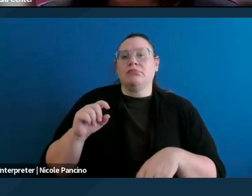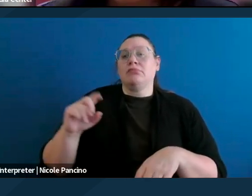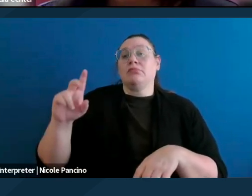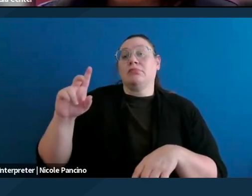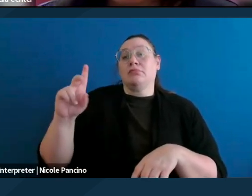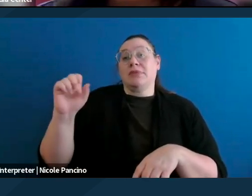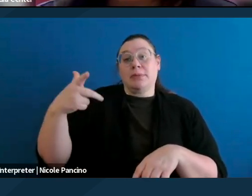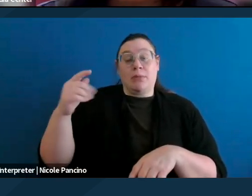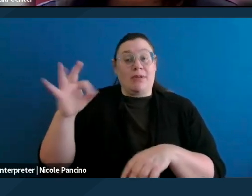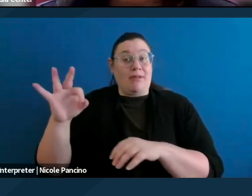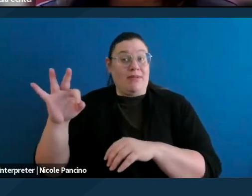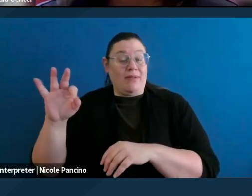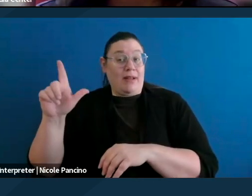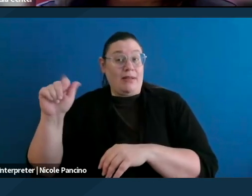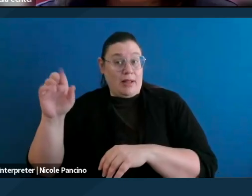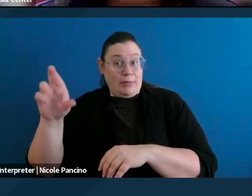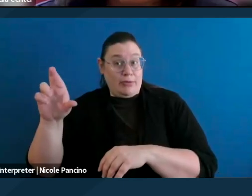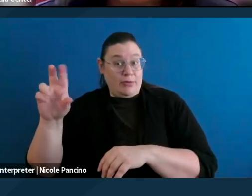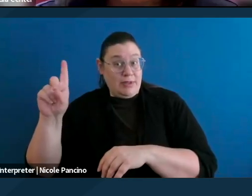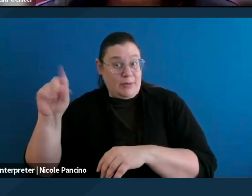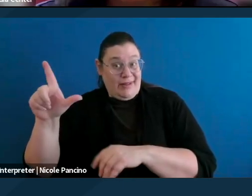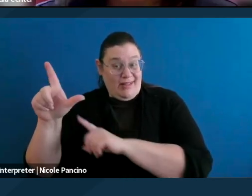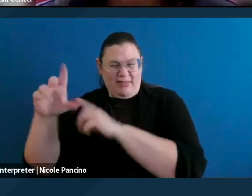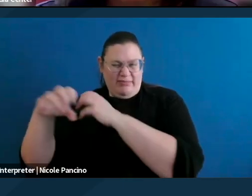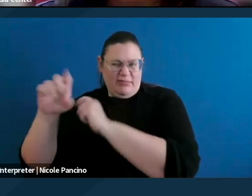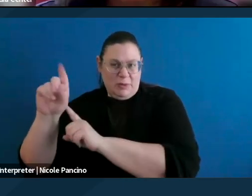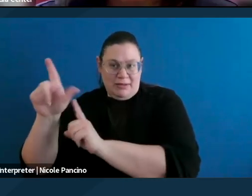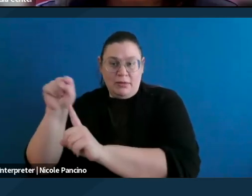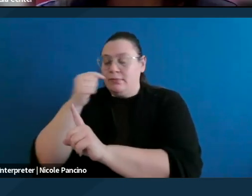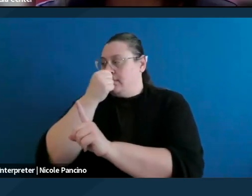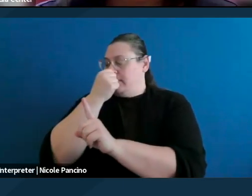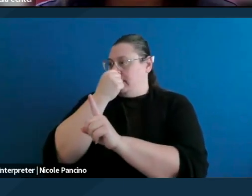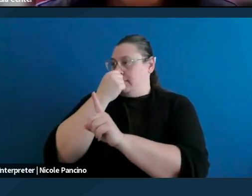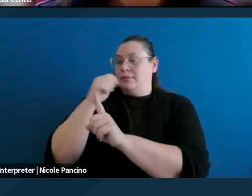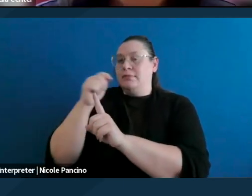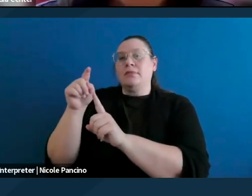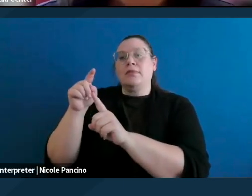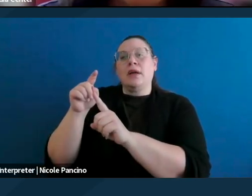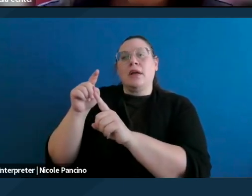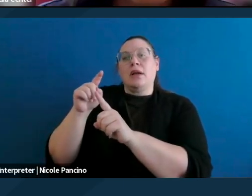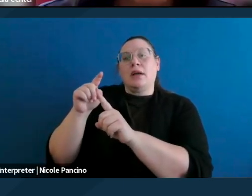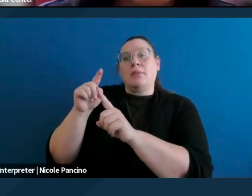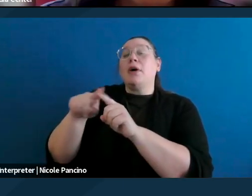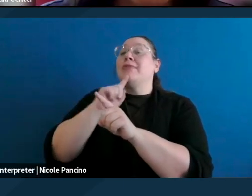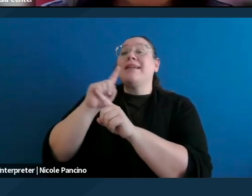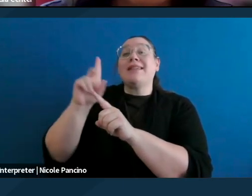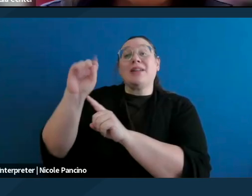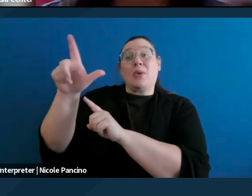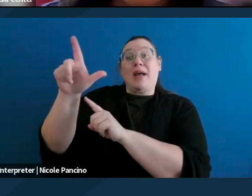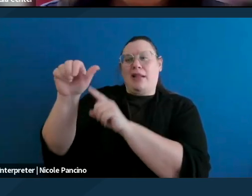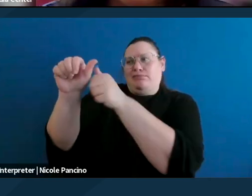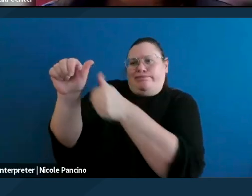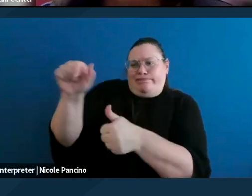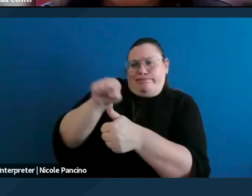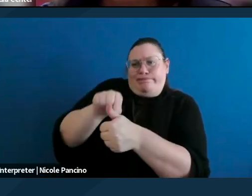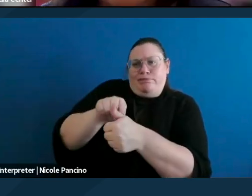Labor, but it's actually a subsection of that Department of Labor, which is